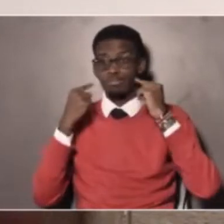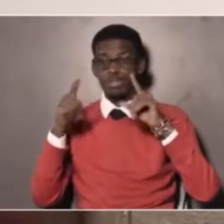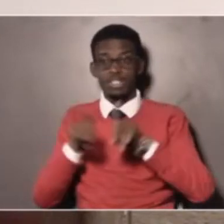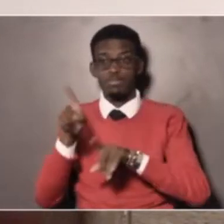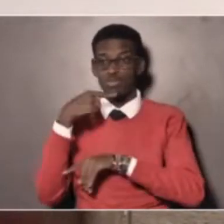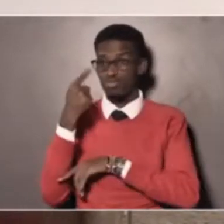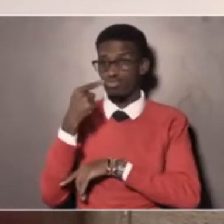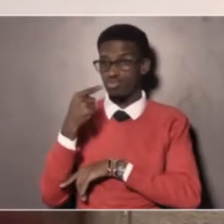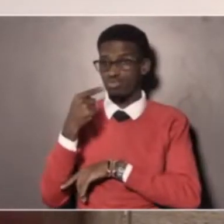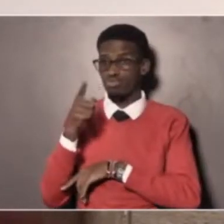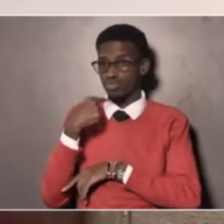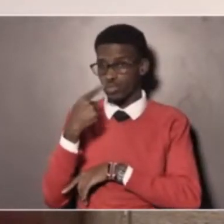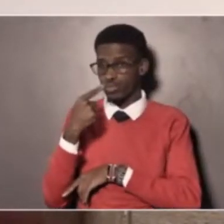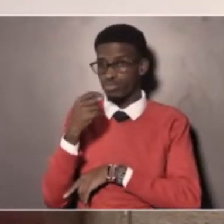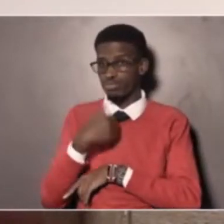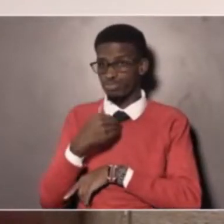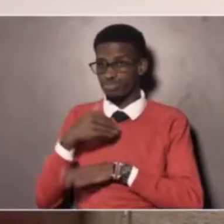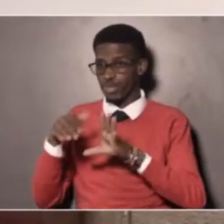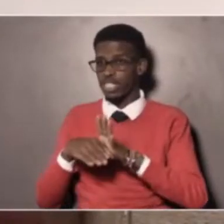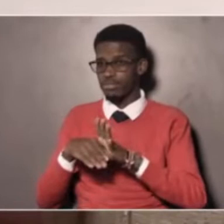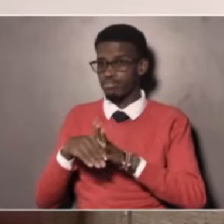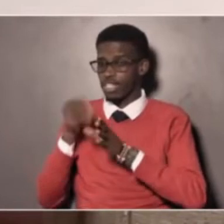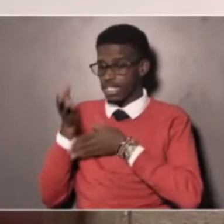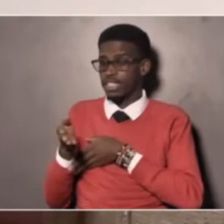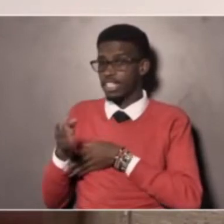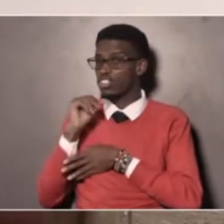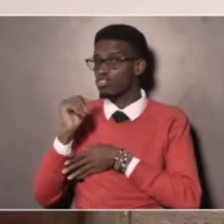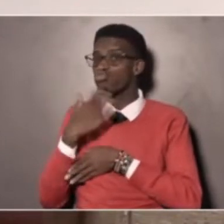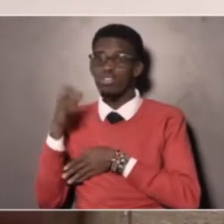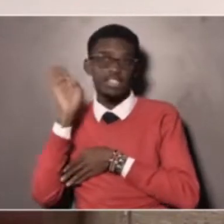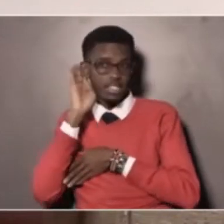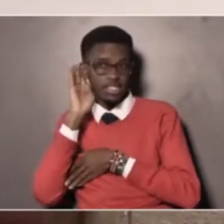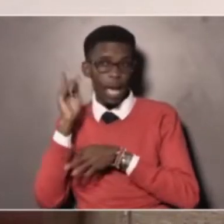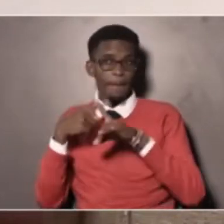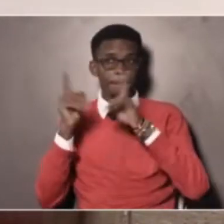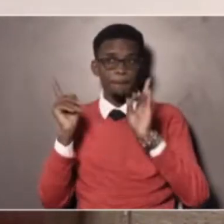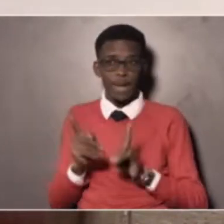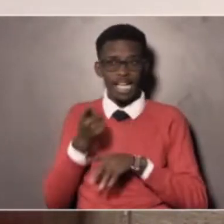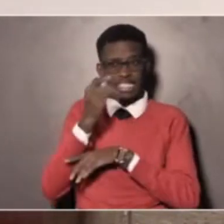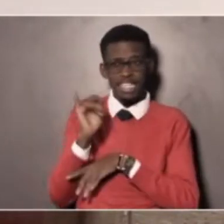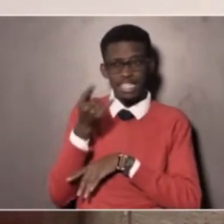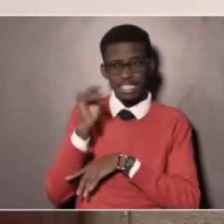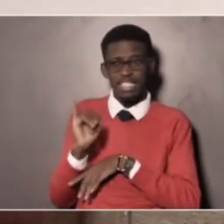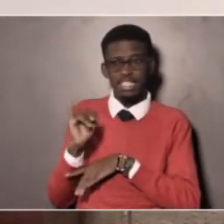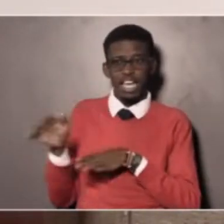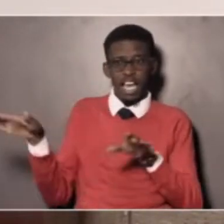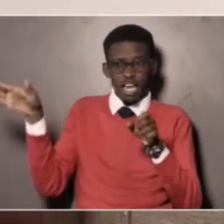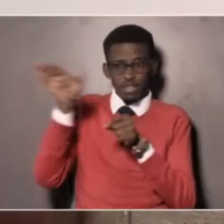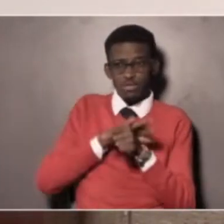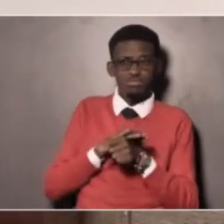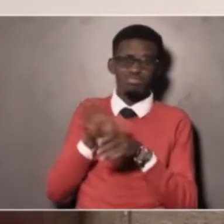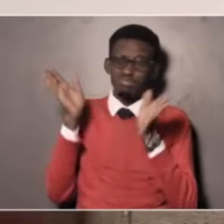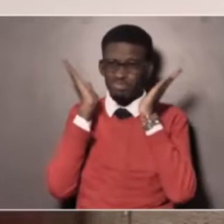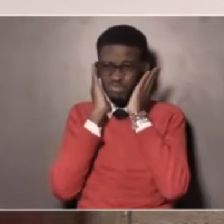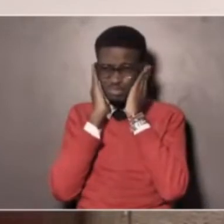who are Jews who are in the Sanhedrin, they did not want to listen to that. They tried again to cover their ears, cover